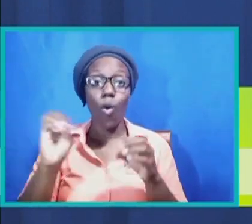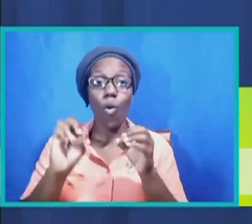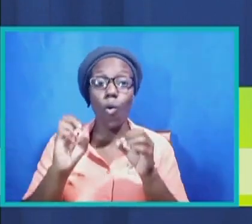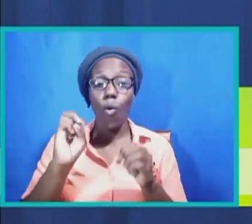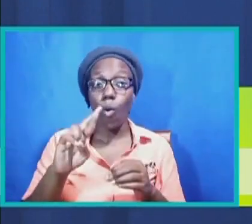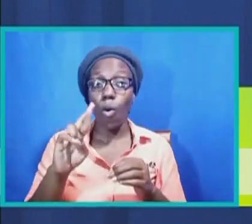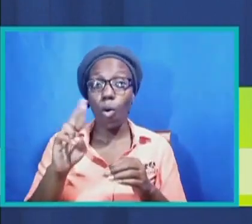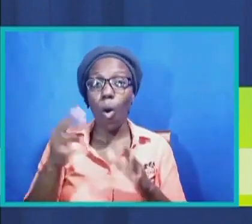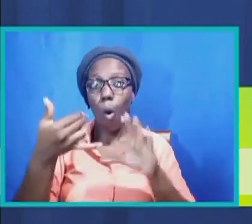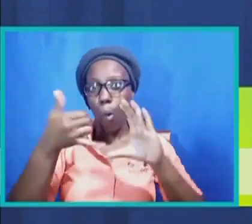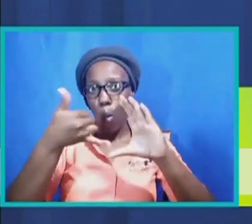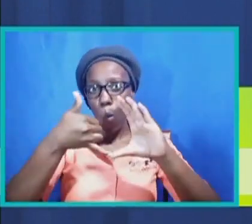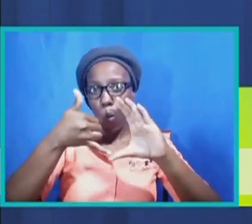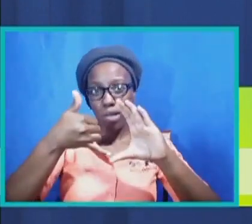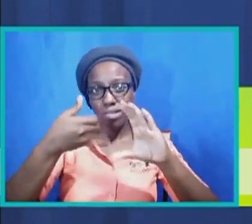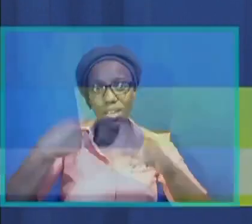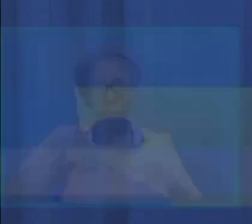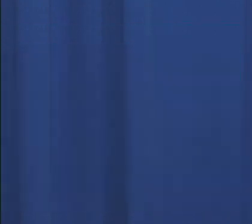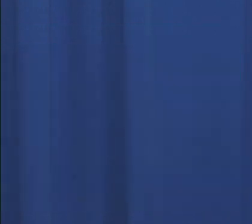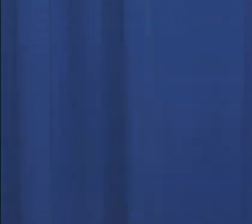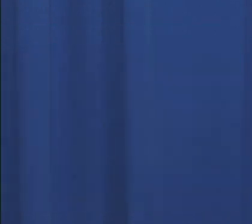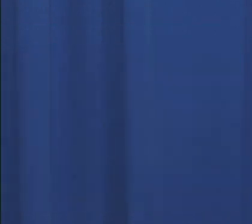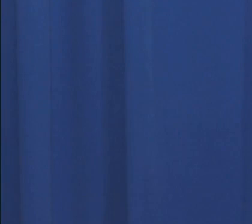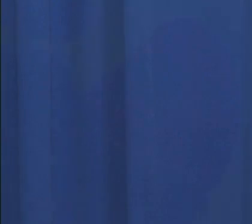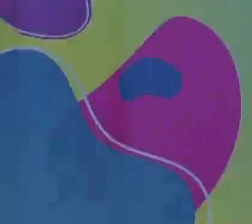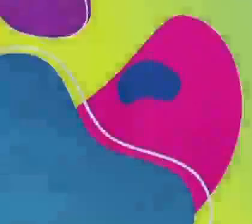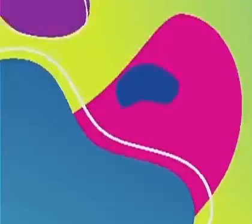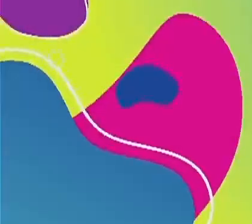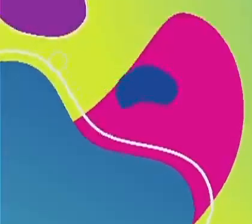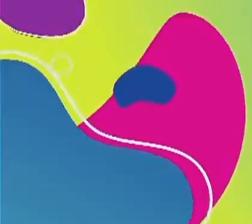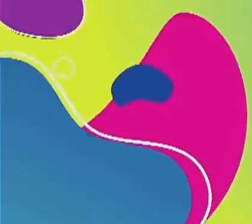776-0440. We come back with more. Stay with us.